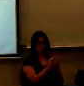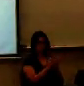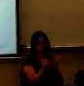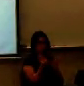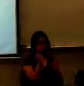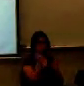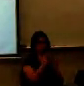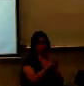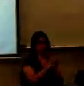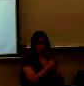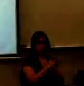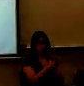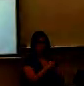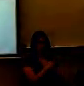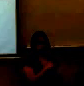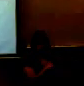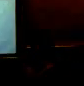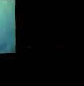Questions? Anything else?